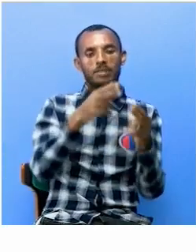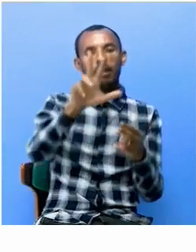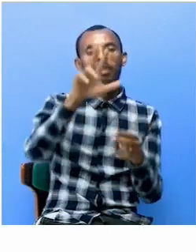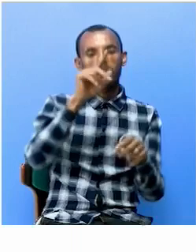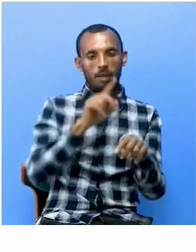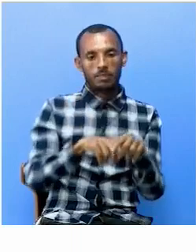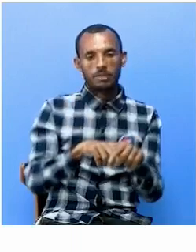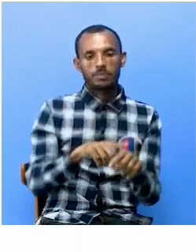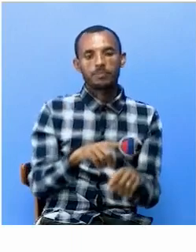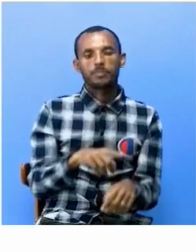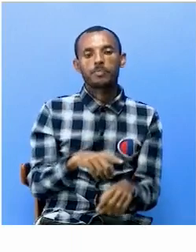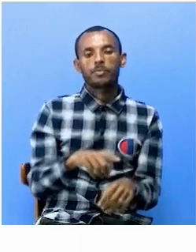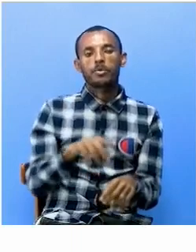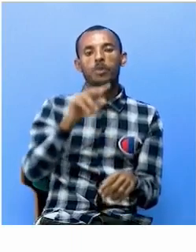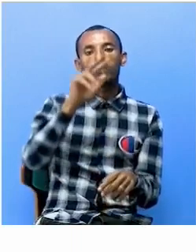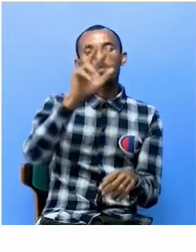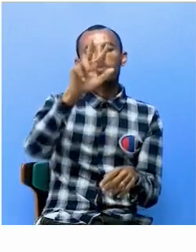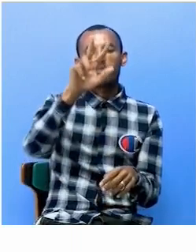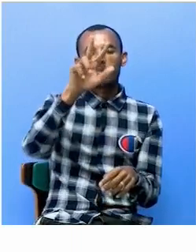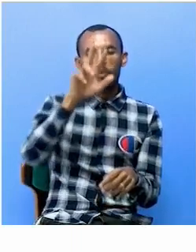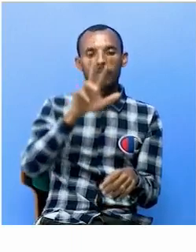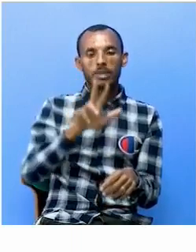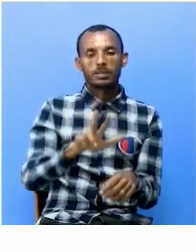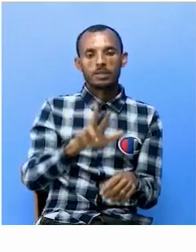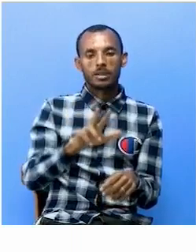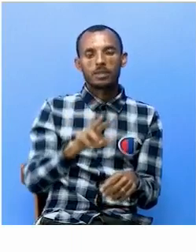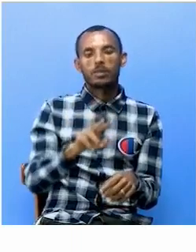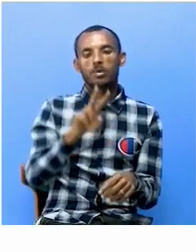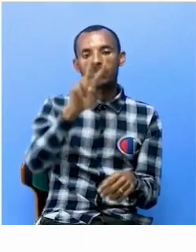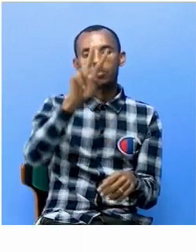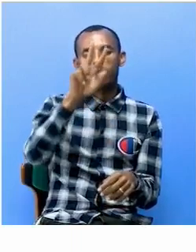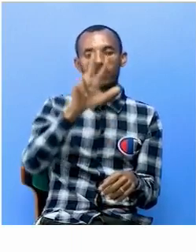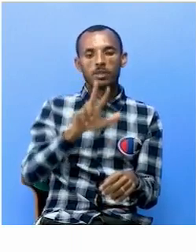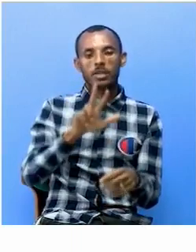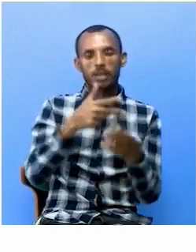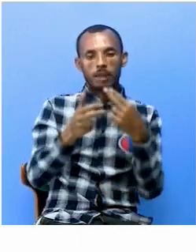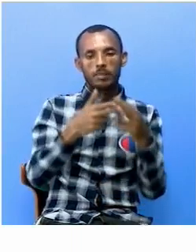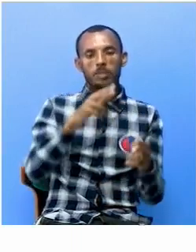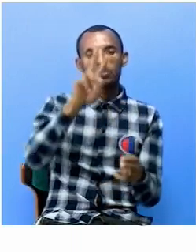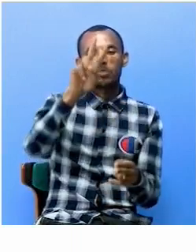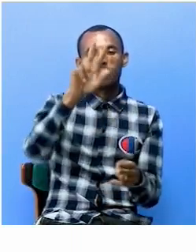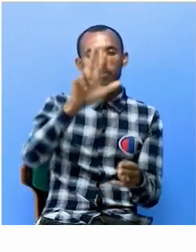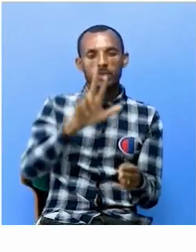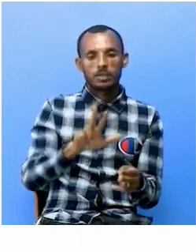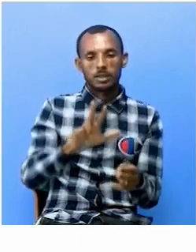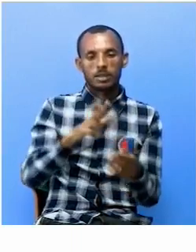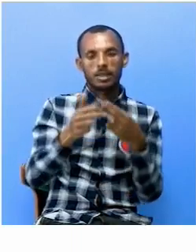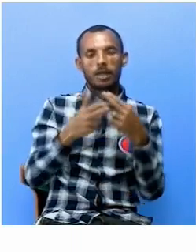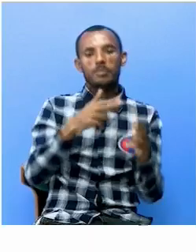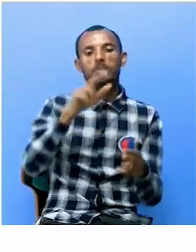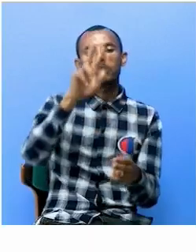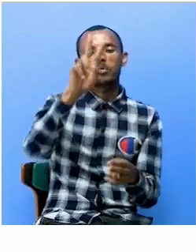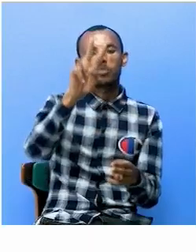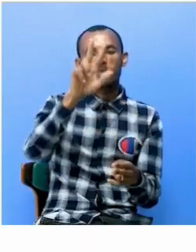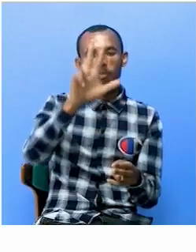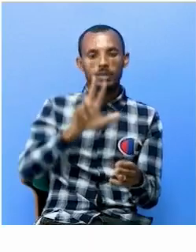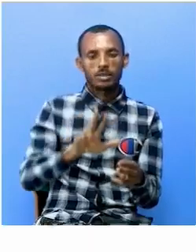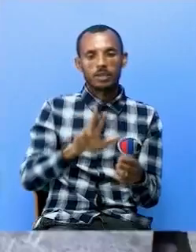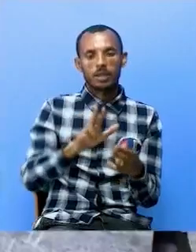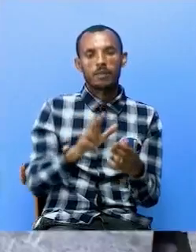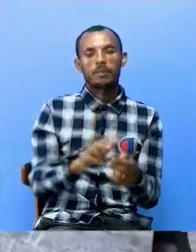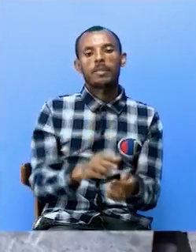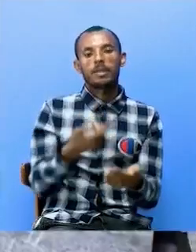right? So 2 over 3 times 2 over 3 times 2 over 3.